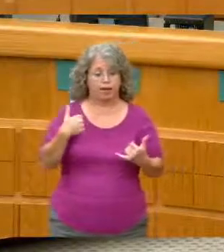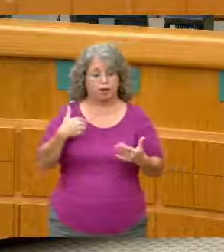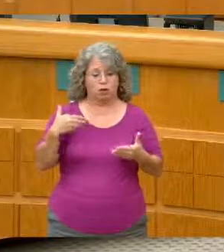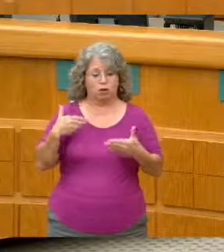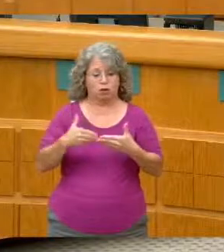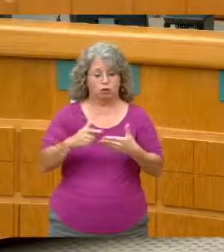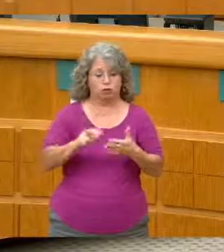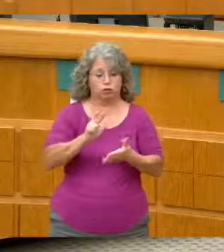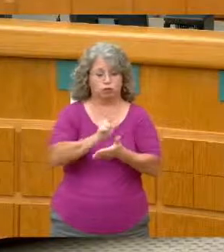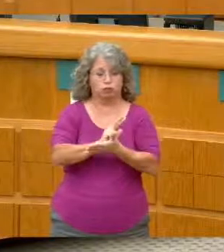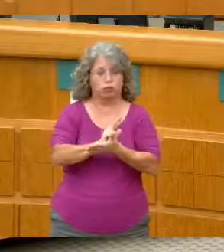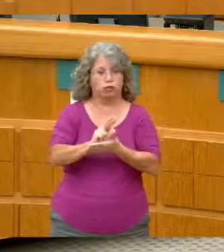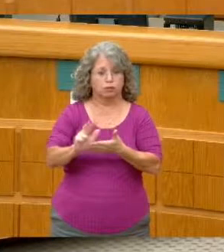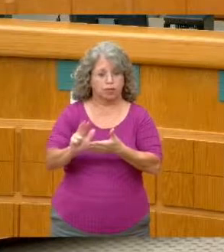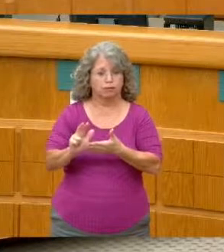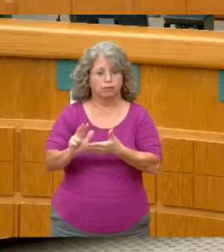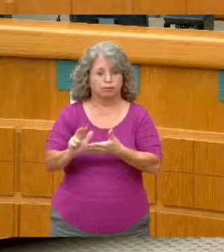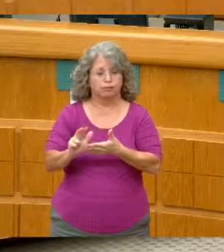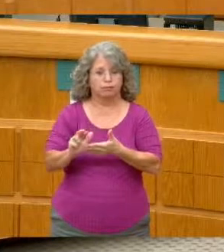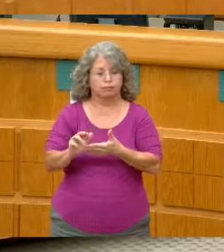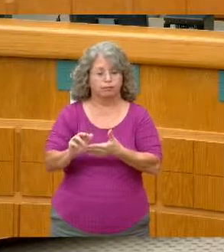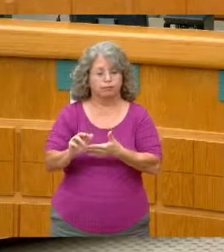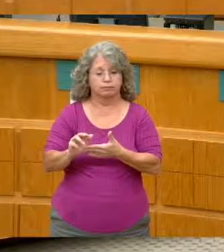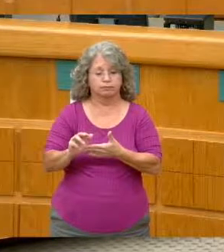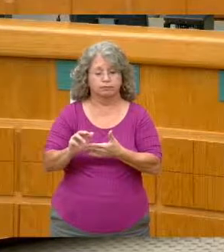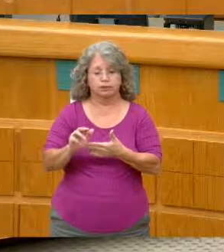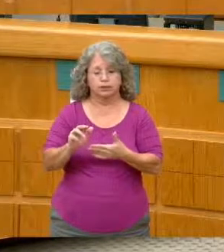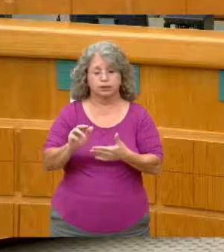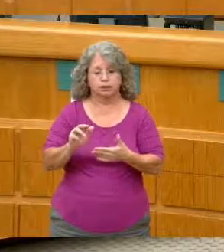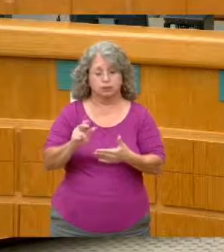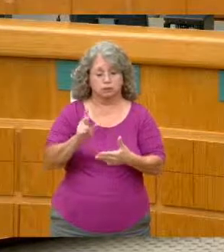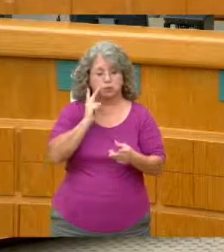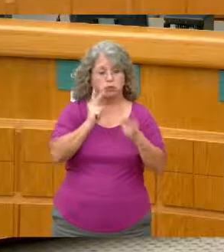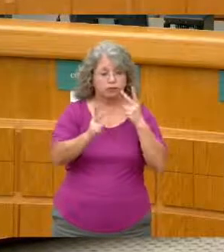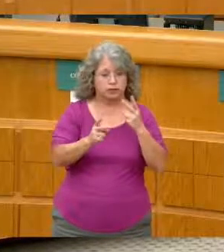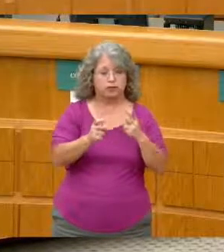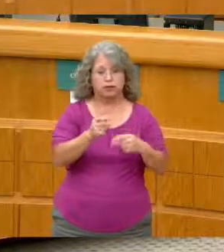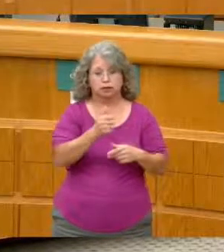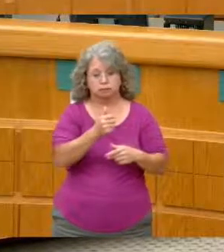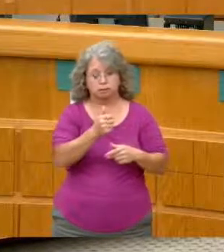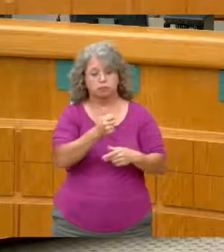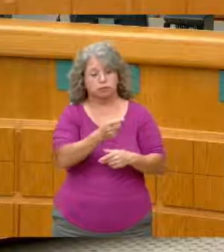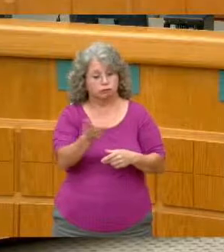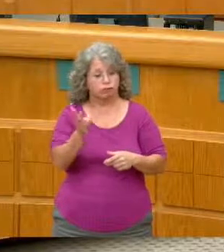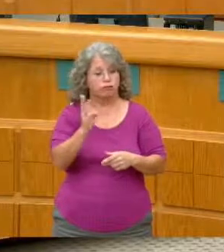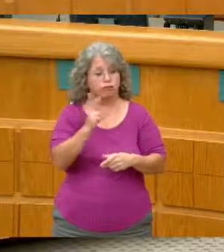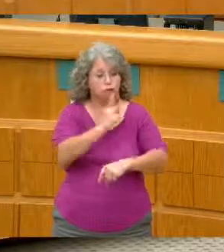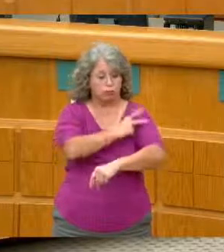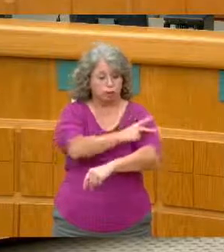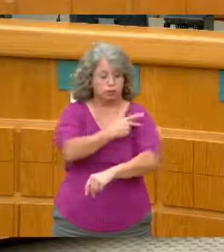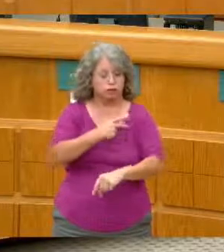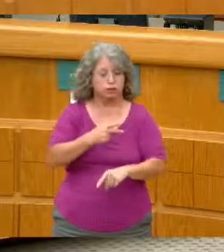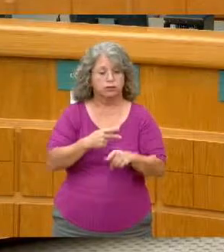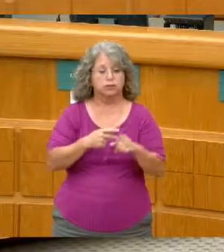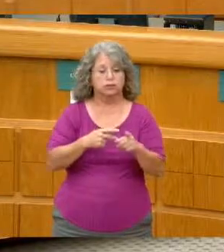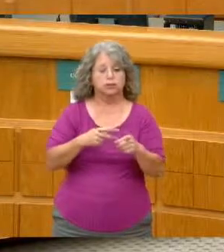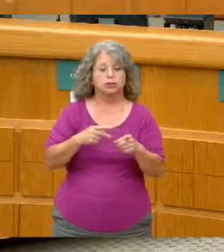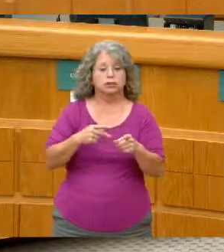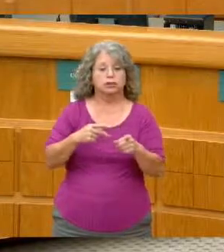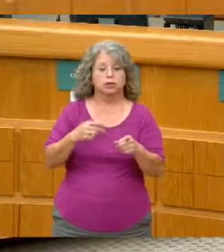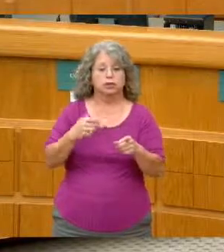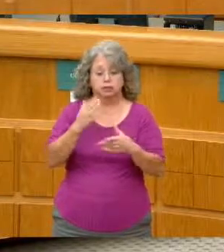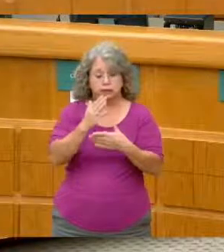as we are approaching the 3-week mark, we really have seen quite a few patients. And of